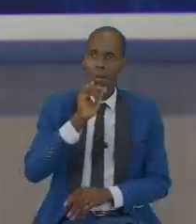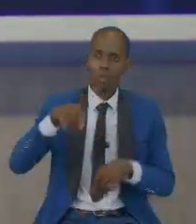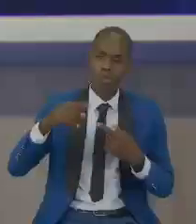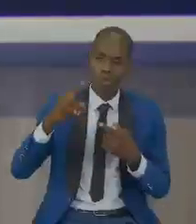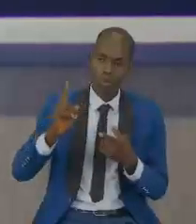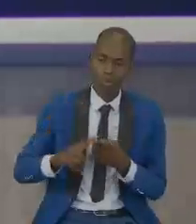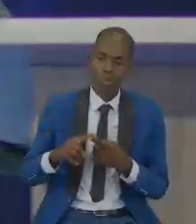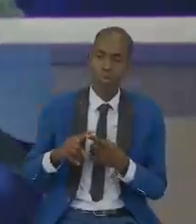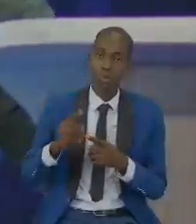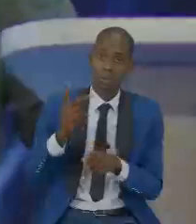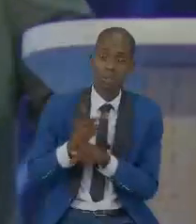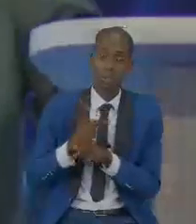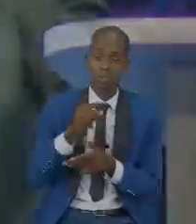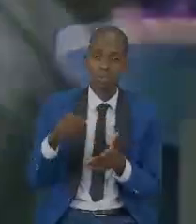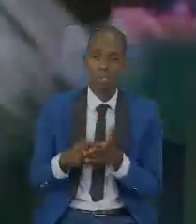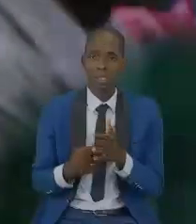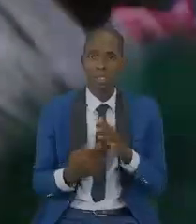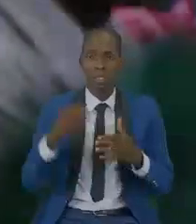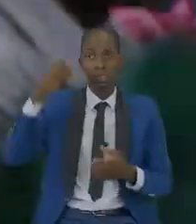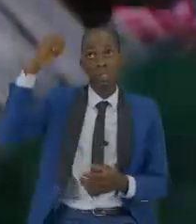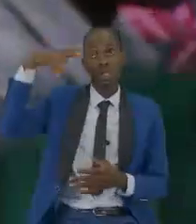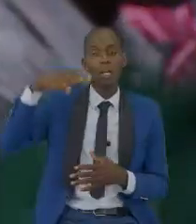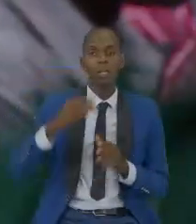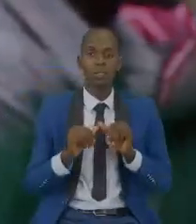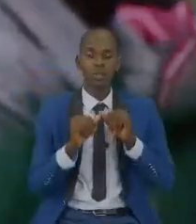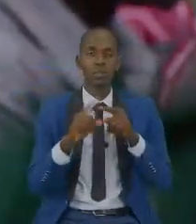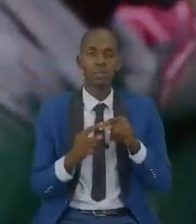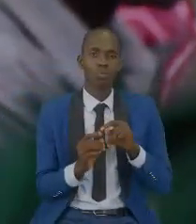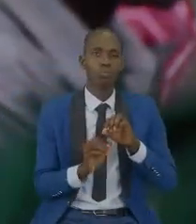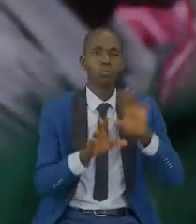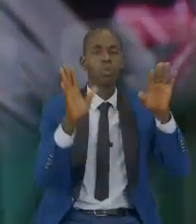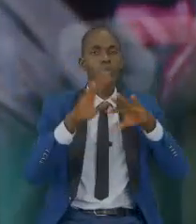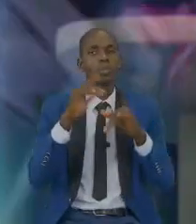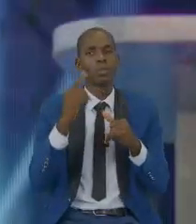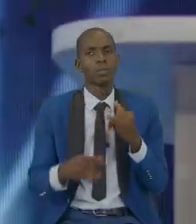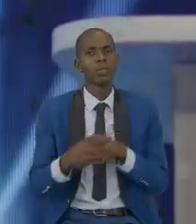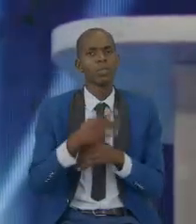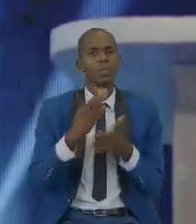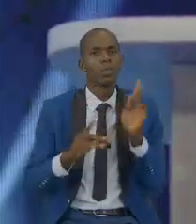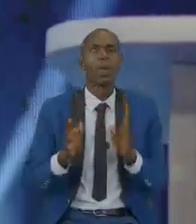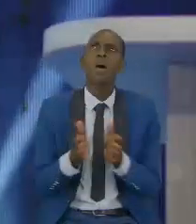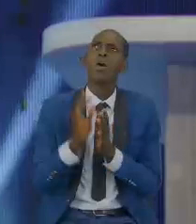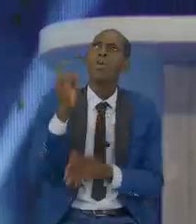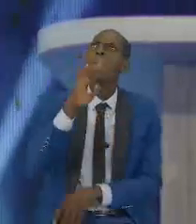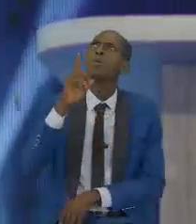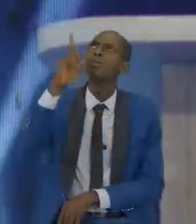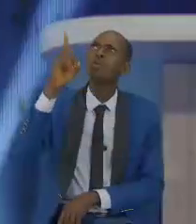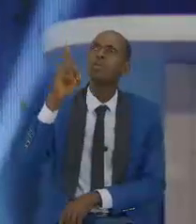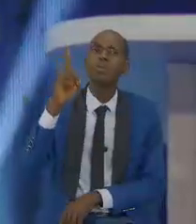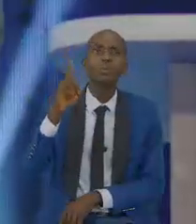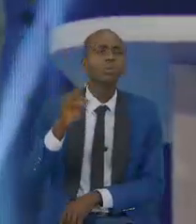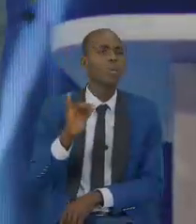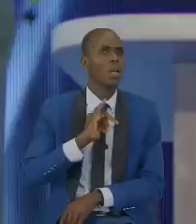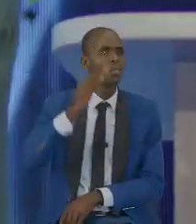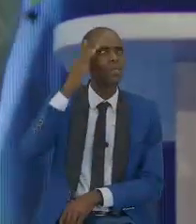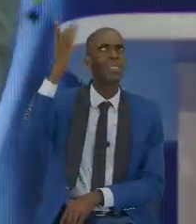on shining until the final day. And they don't say, where are you? They know he's here. I'll never leave you. I'll